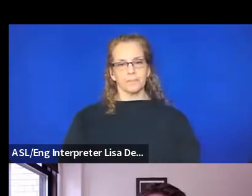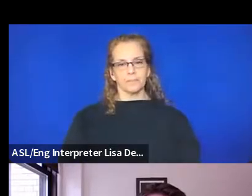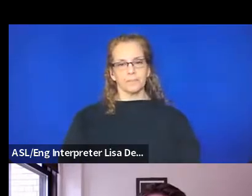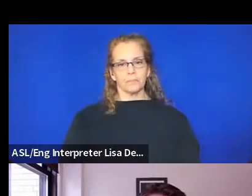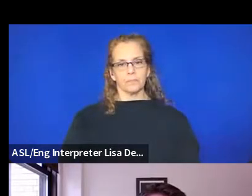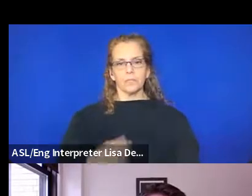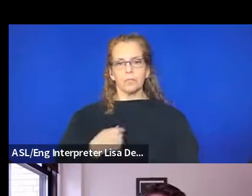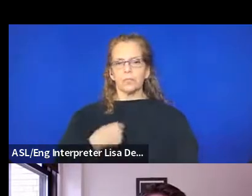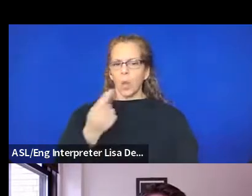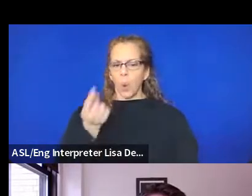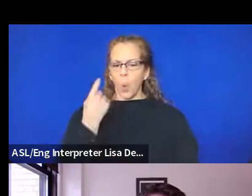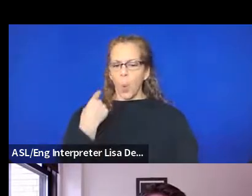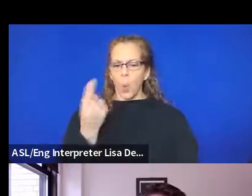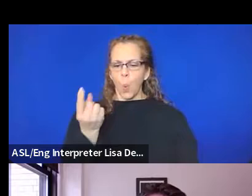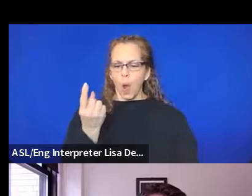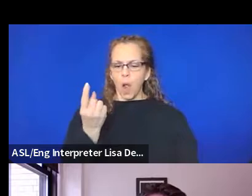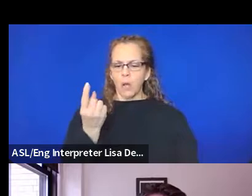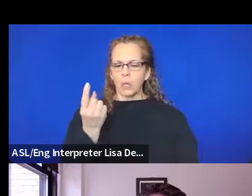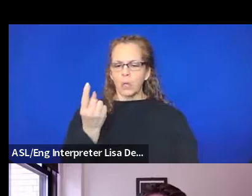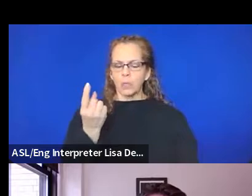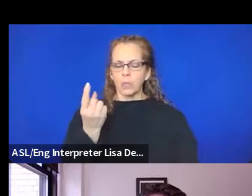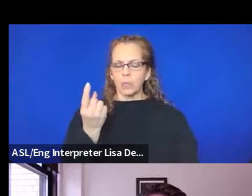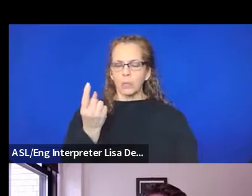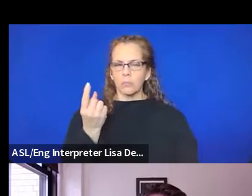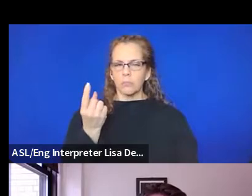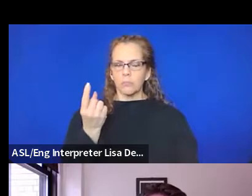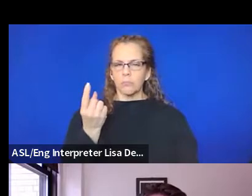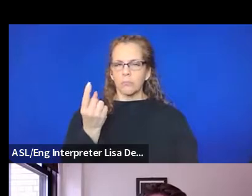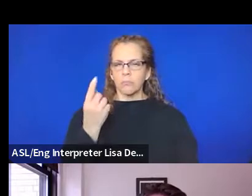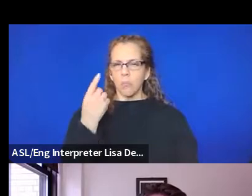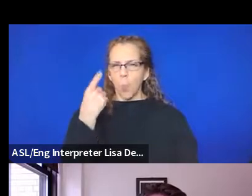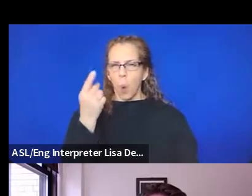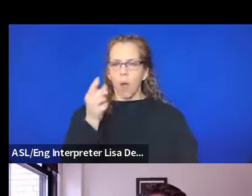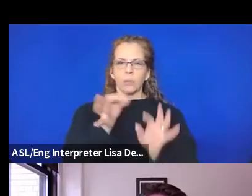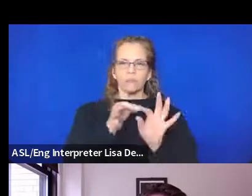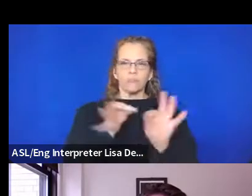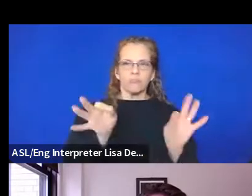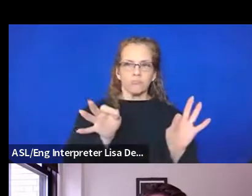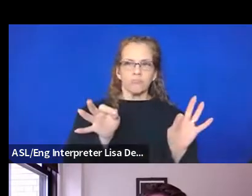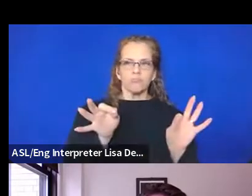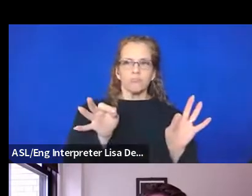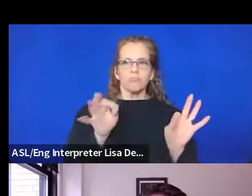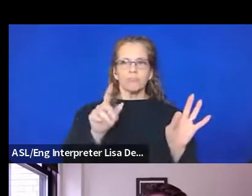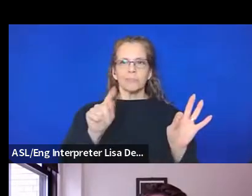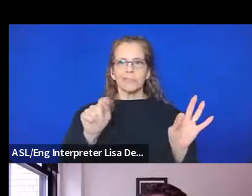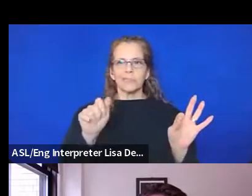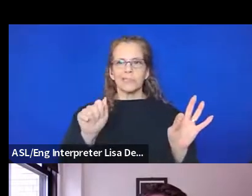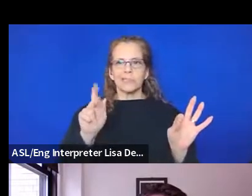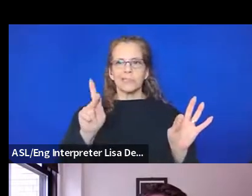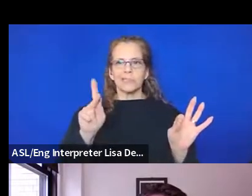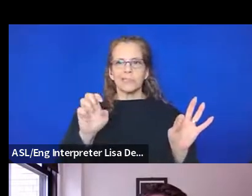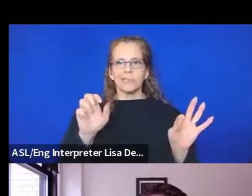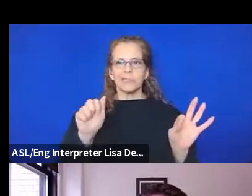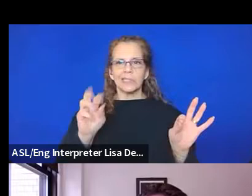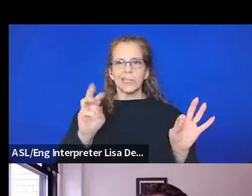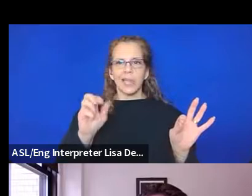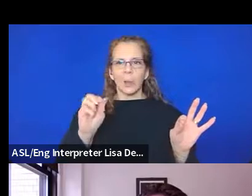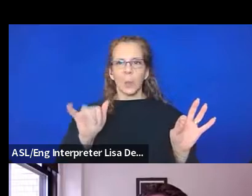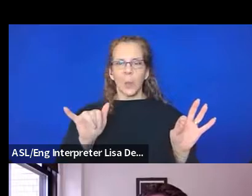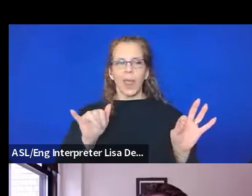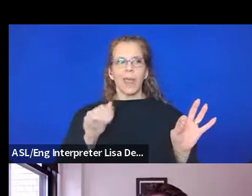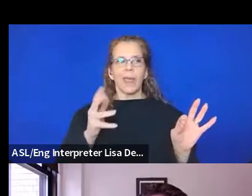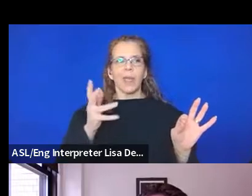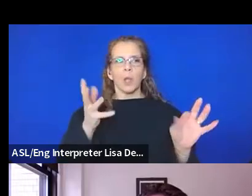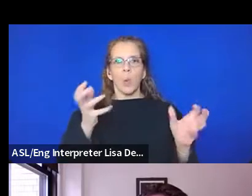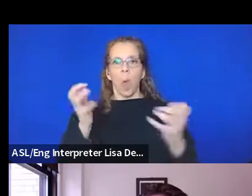takeaway that you want to share with your colleagues related to the types of changes that you implemented, the